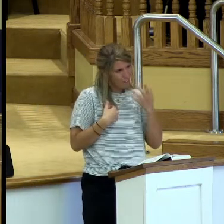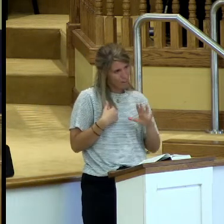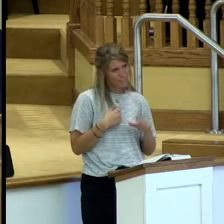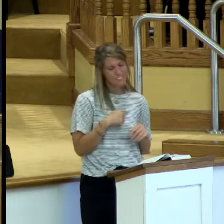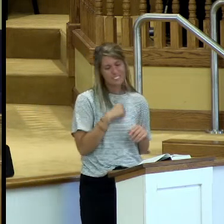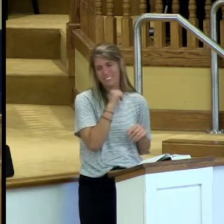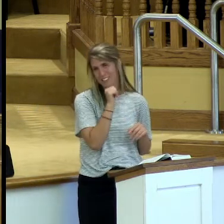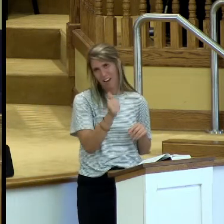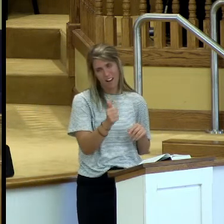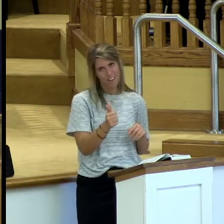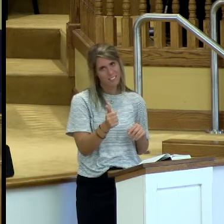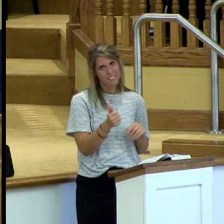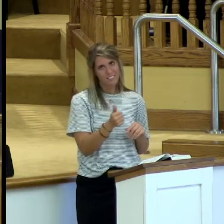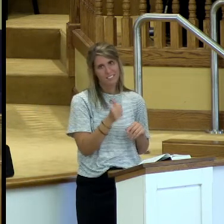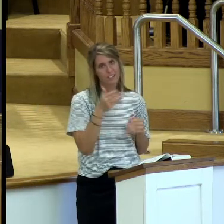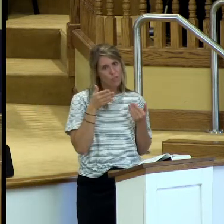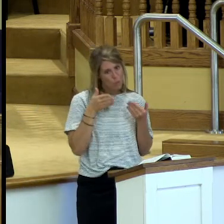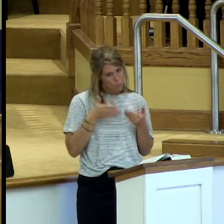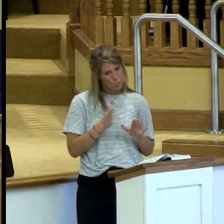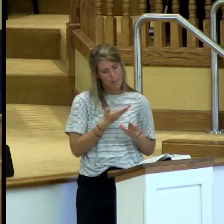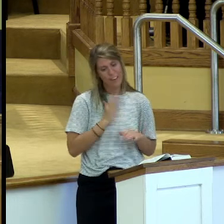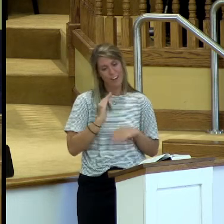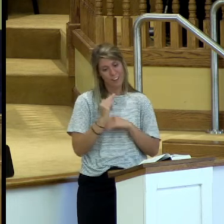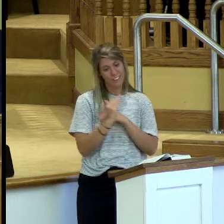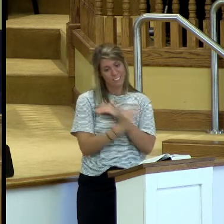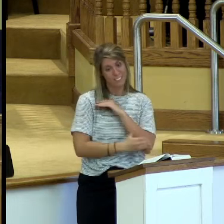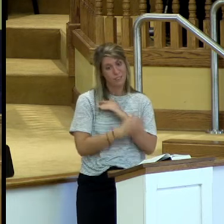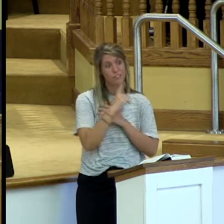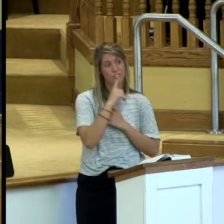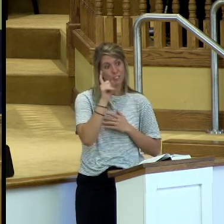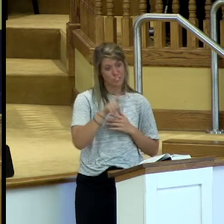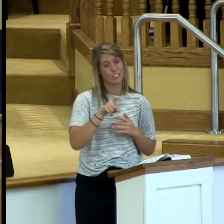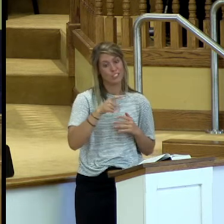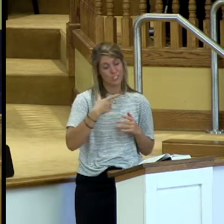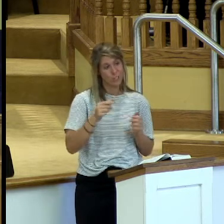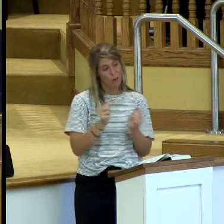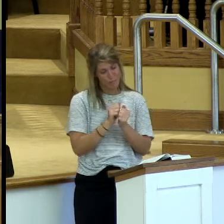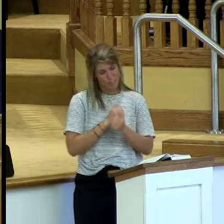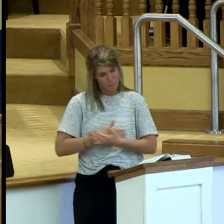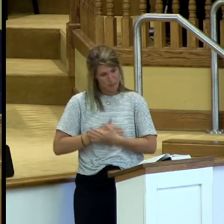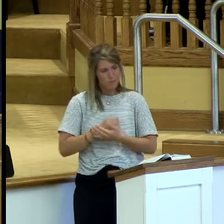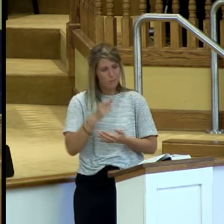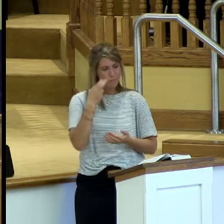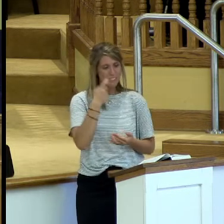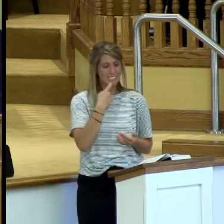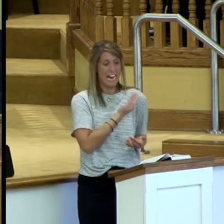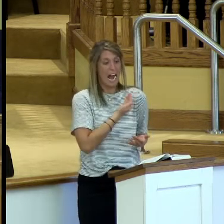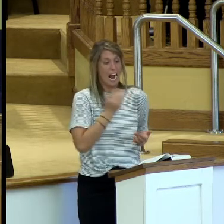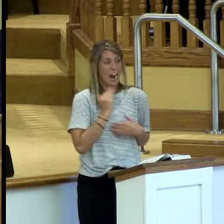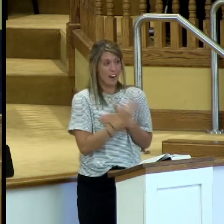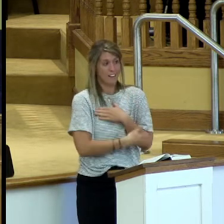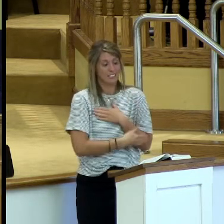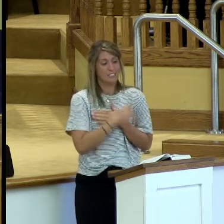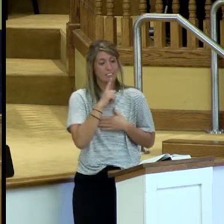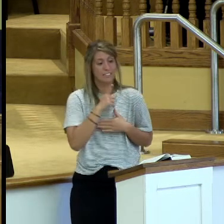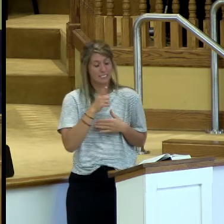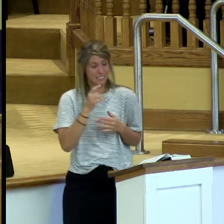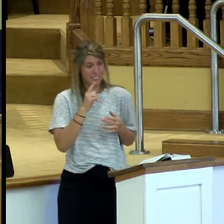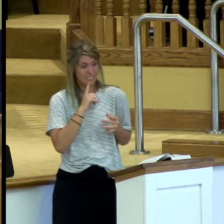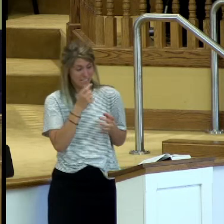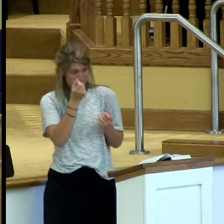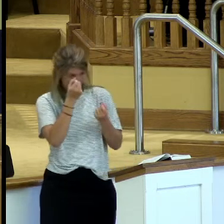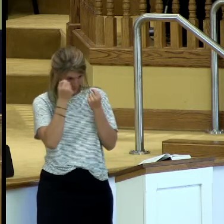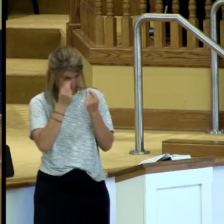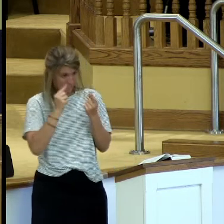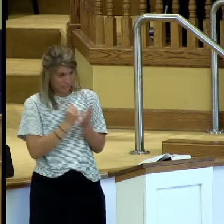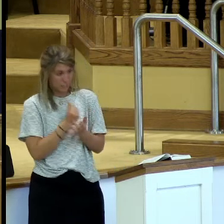It's not the way that our nation should be going with things. And the reason I say our nation is because it is, understand, the